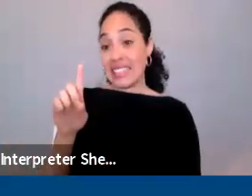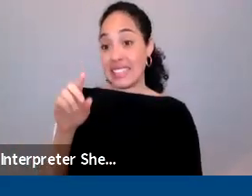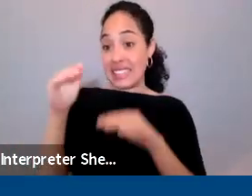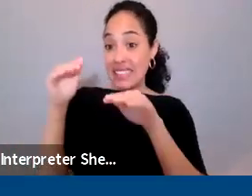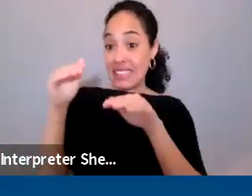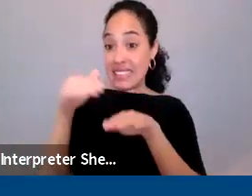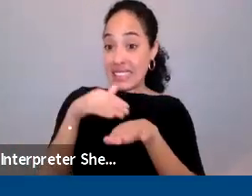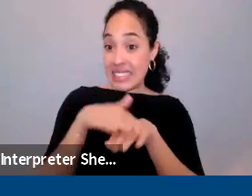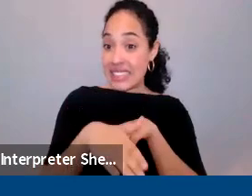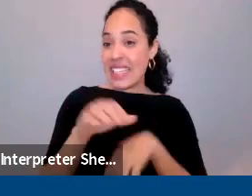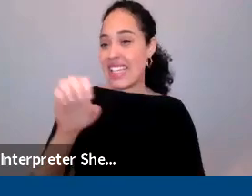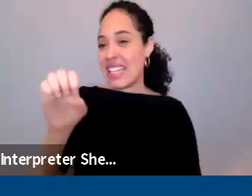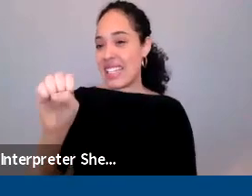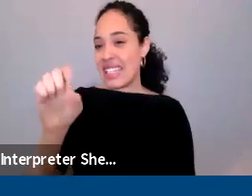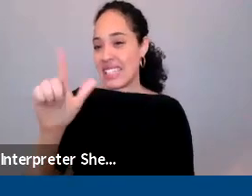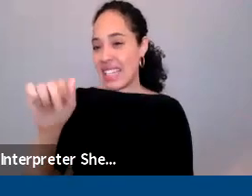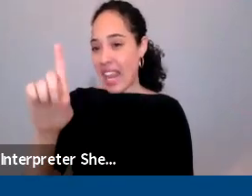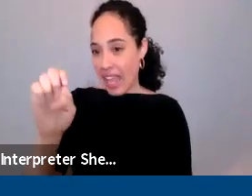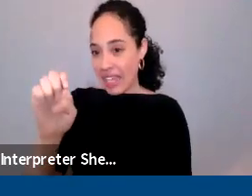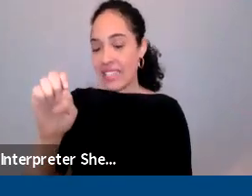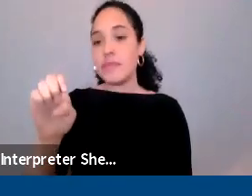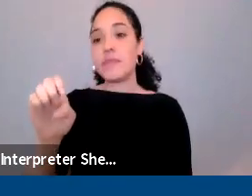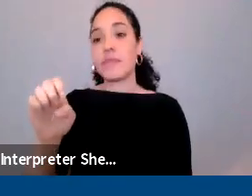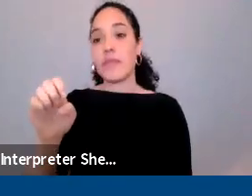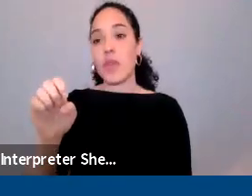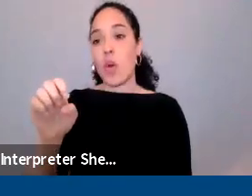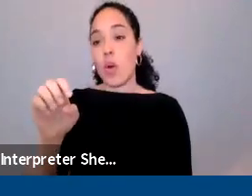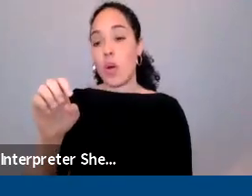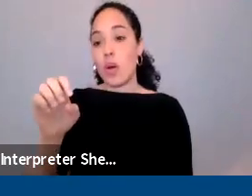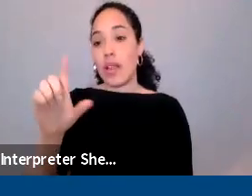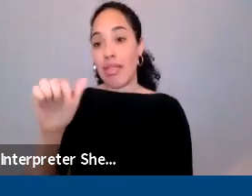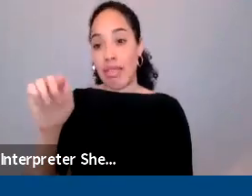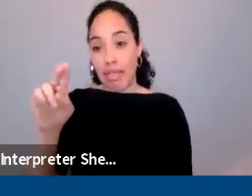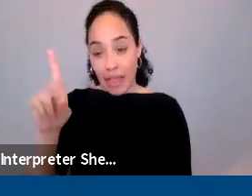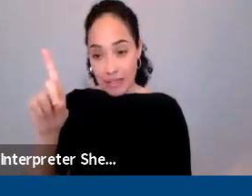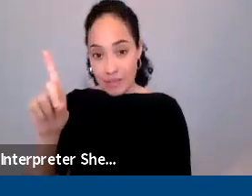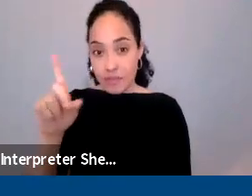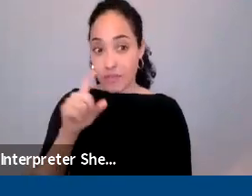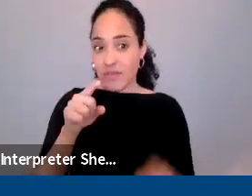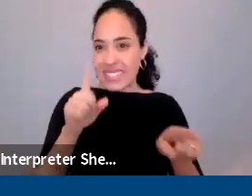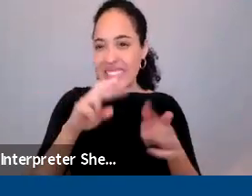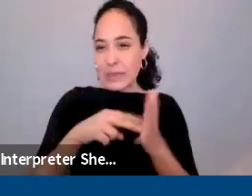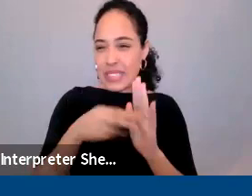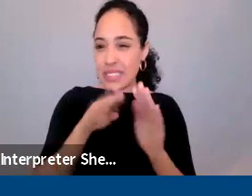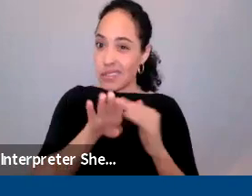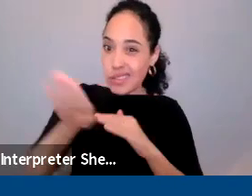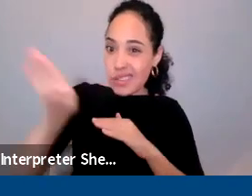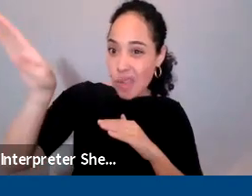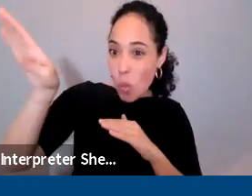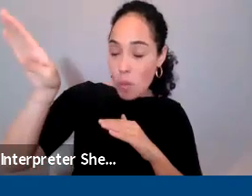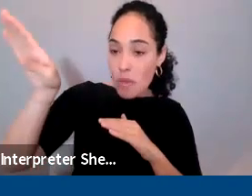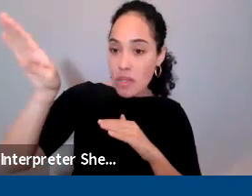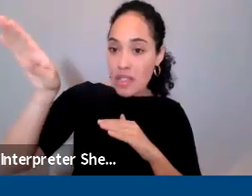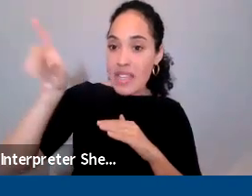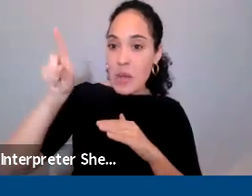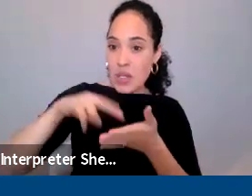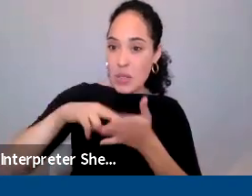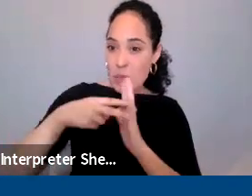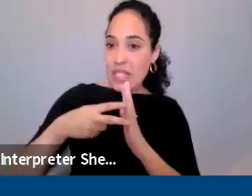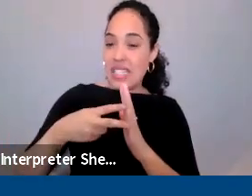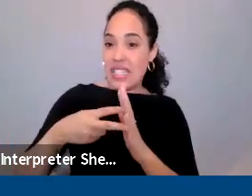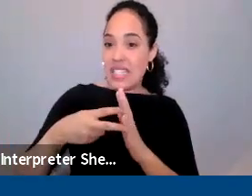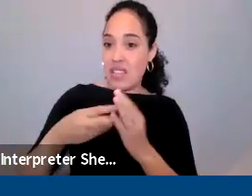that it's unable to stay attached to, let's say, a slope, and it will slough off and it will just kind of crumble and fall